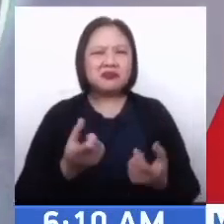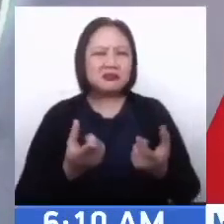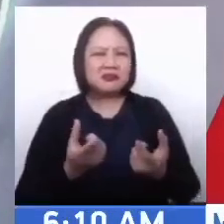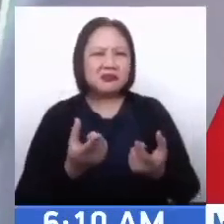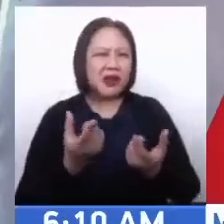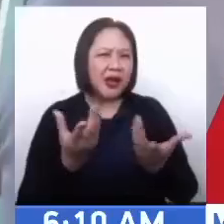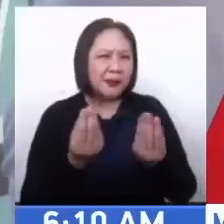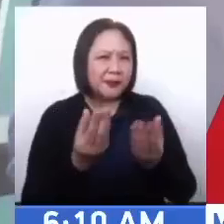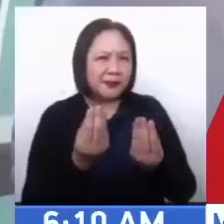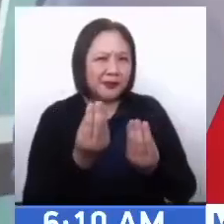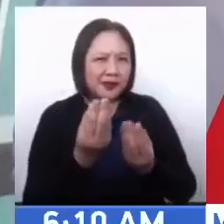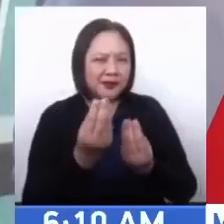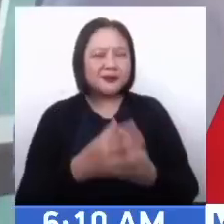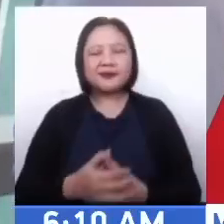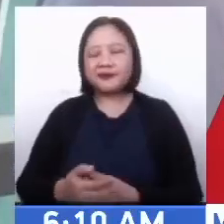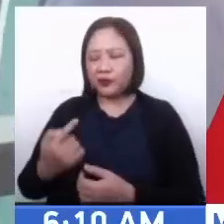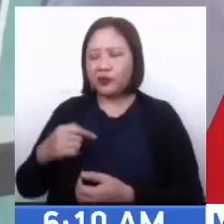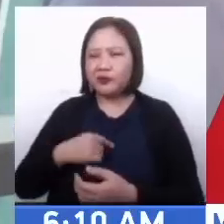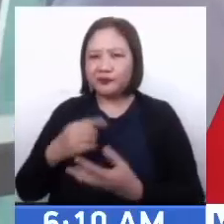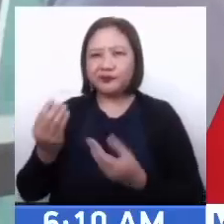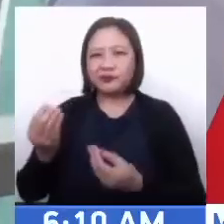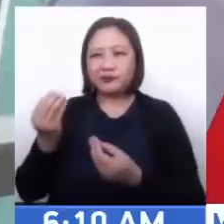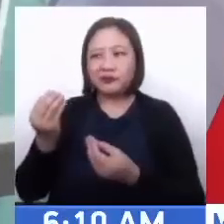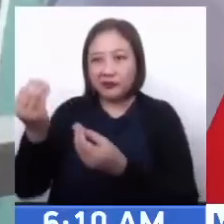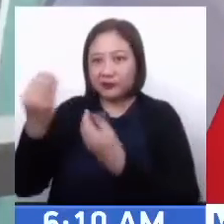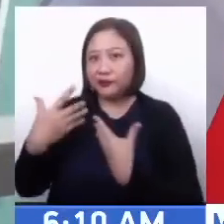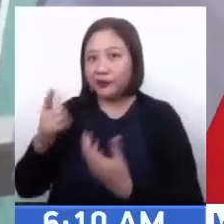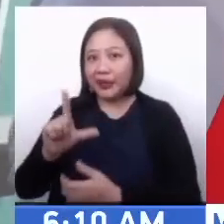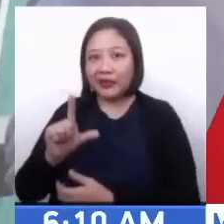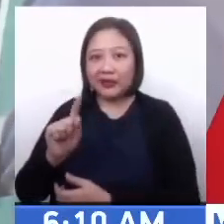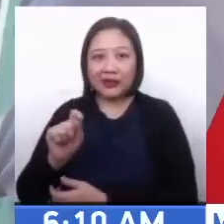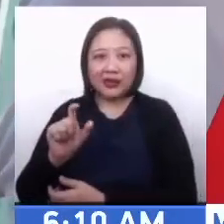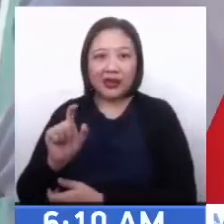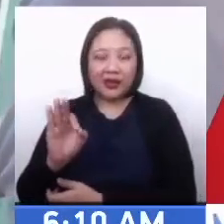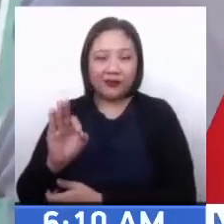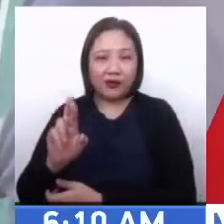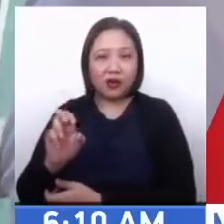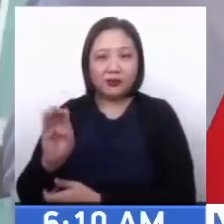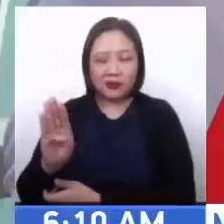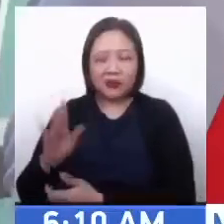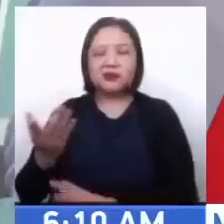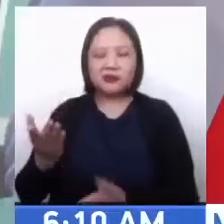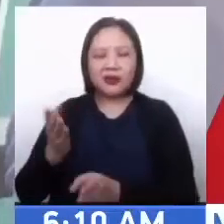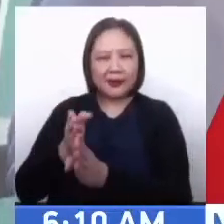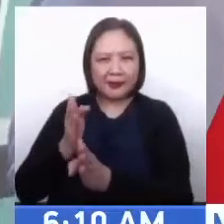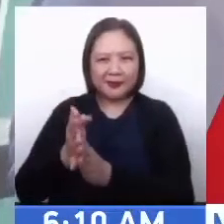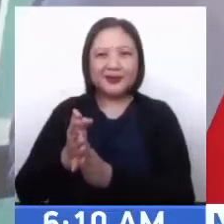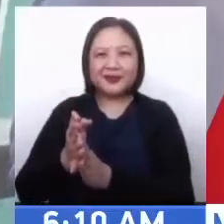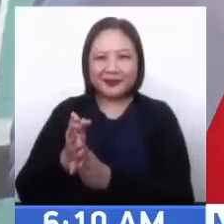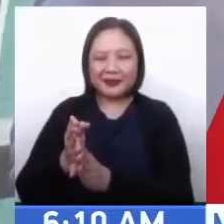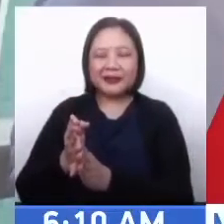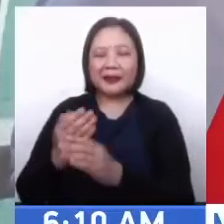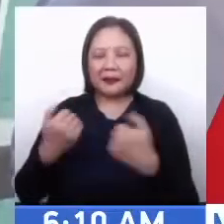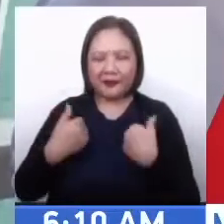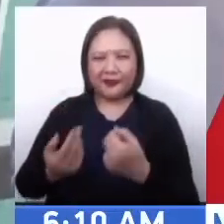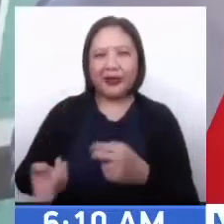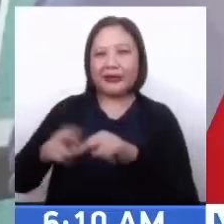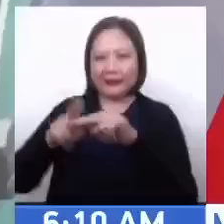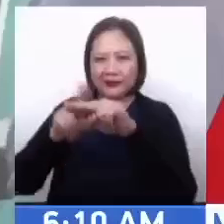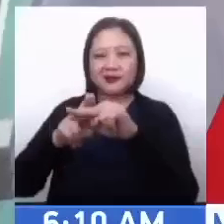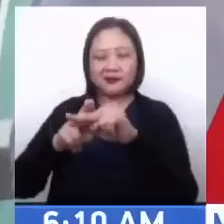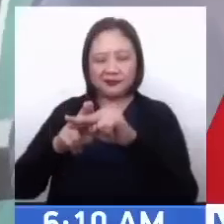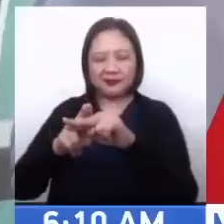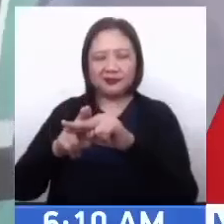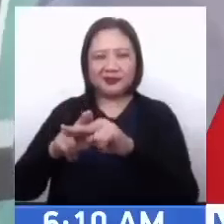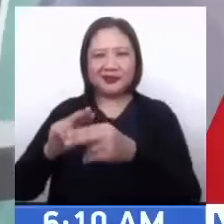from LTFRB that the buses of the EDSA Carousel have already increased twice na